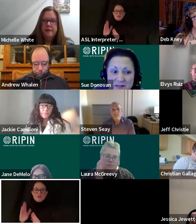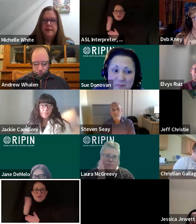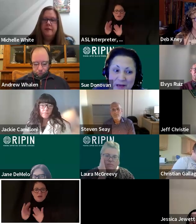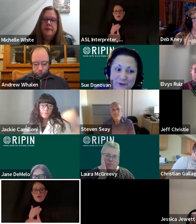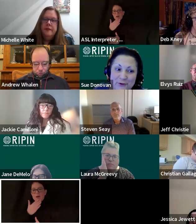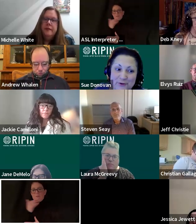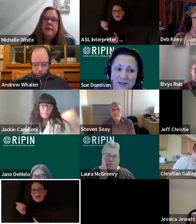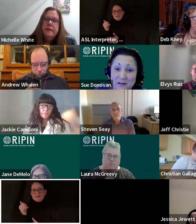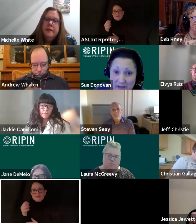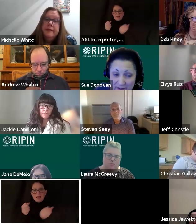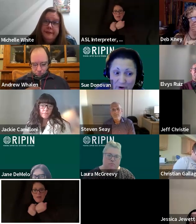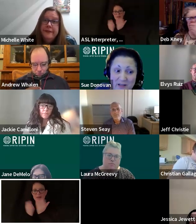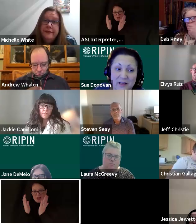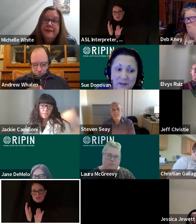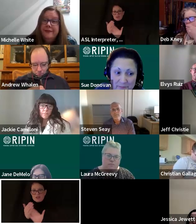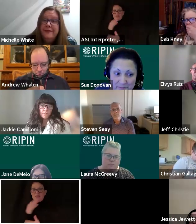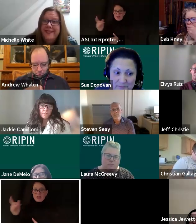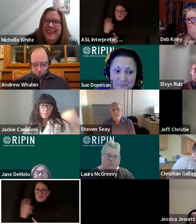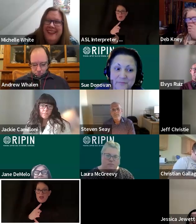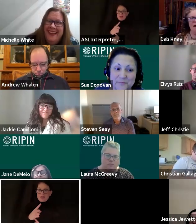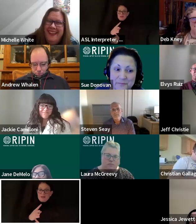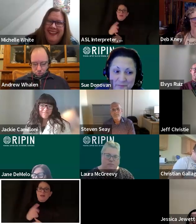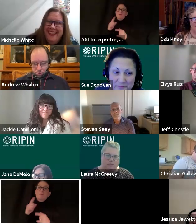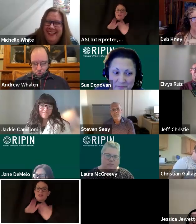of our best ambassadors. Thanks for asking.